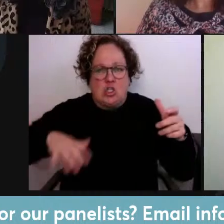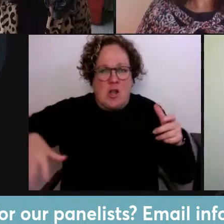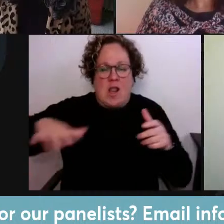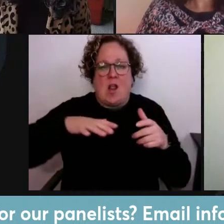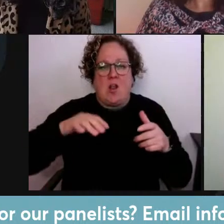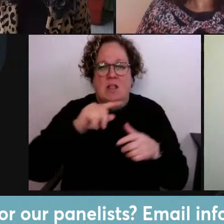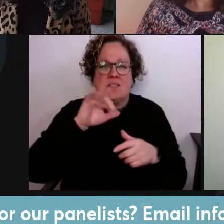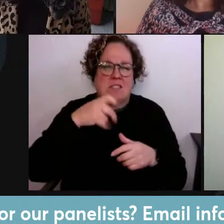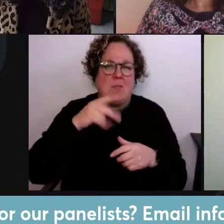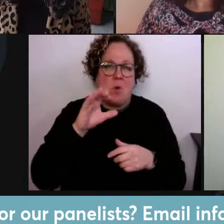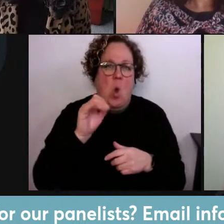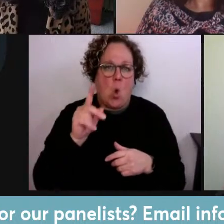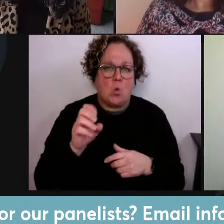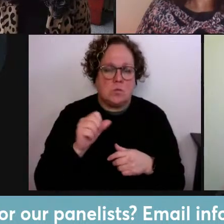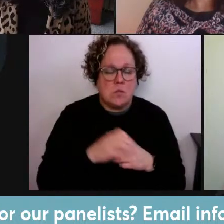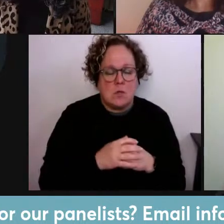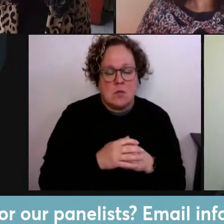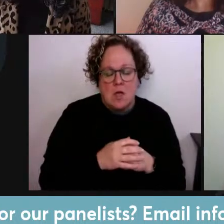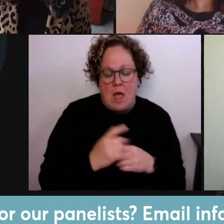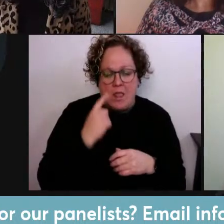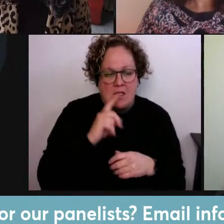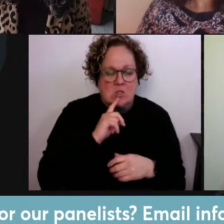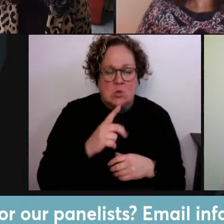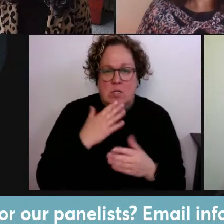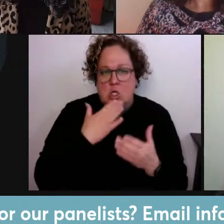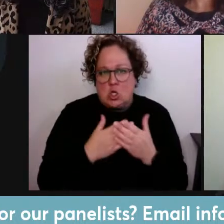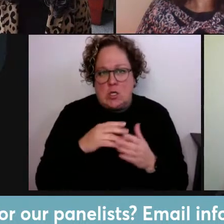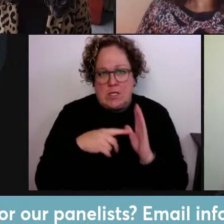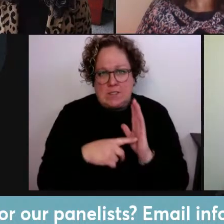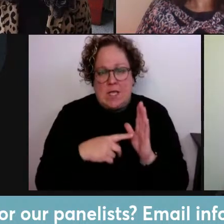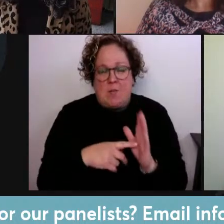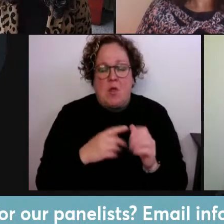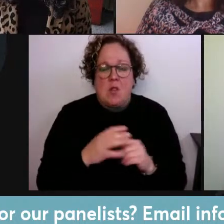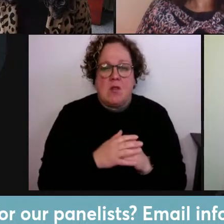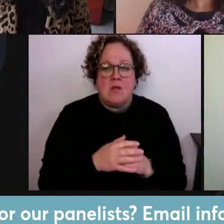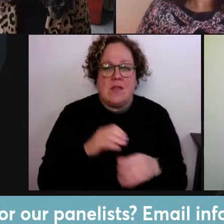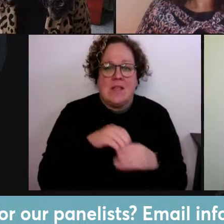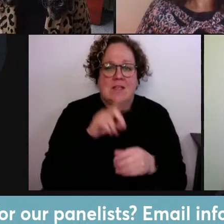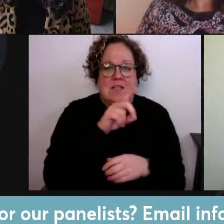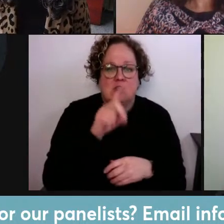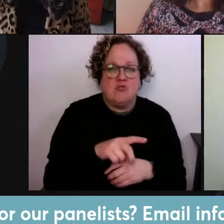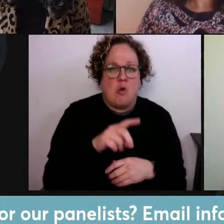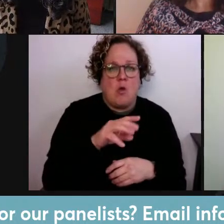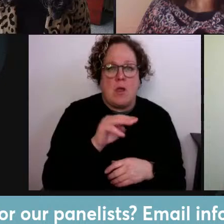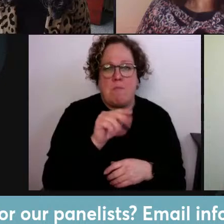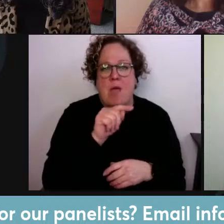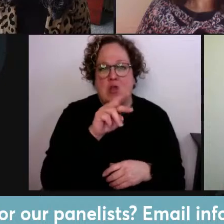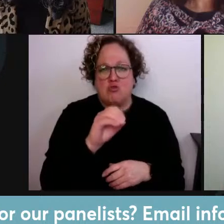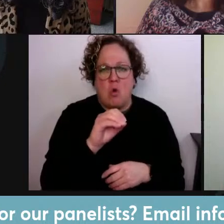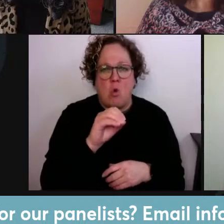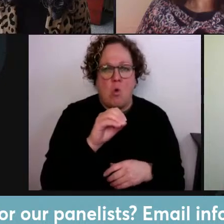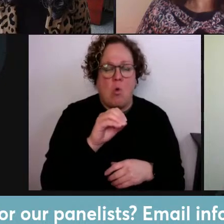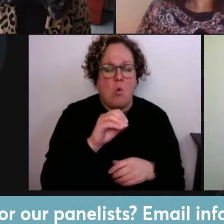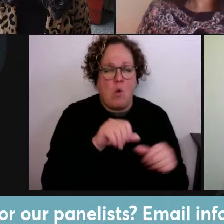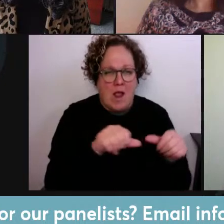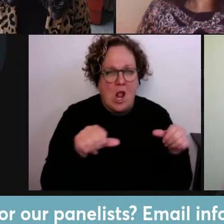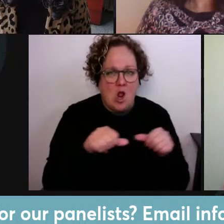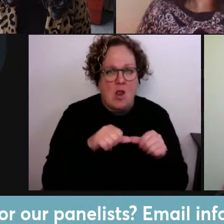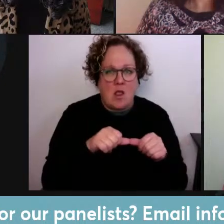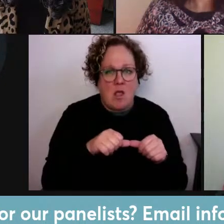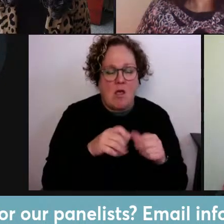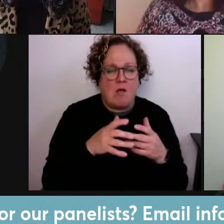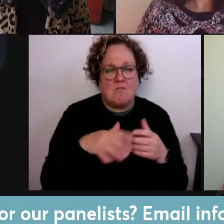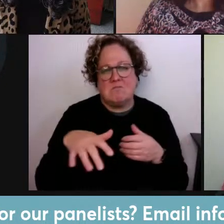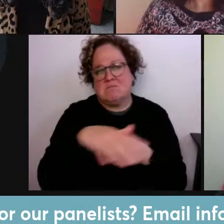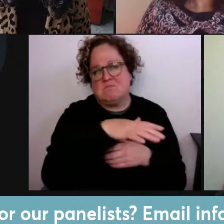as a really pretty compelling example, in the Detroit metropolitan statistical area, which covers the